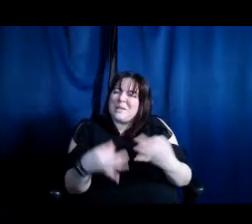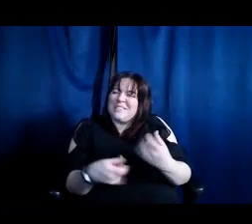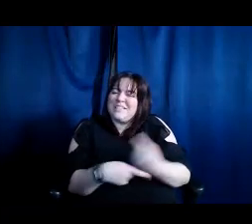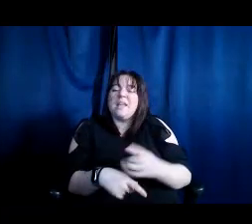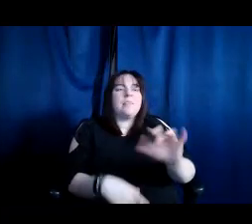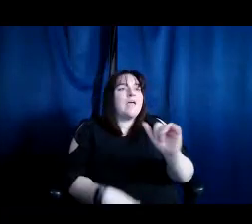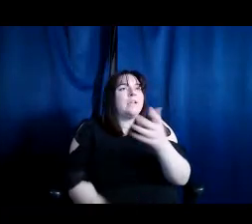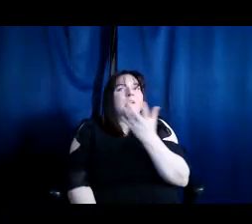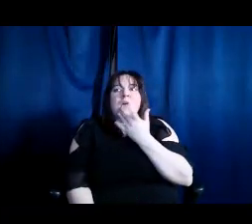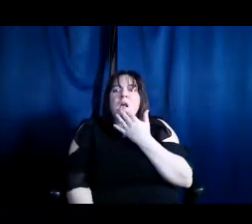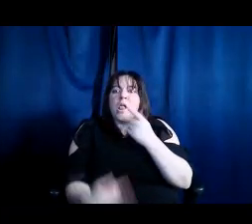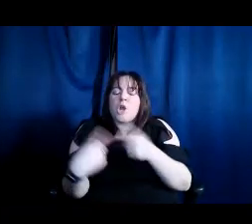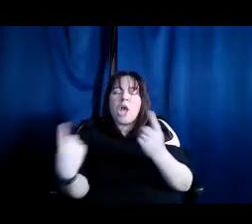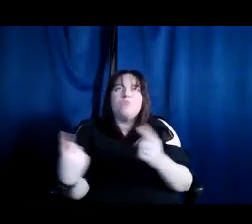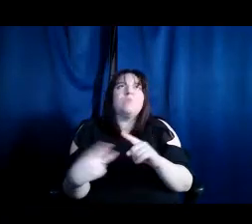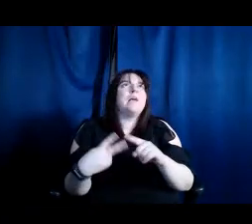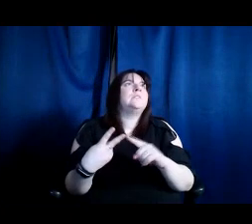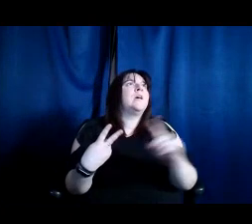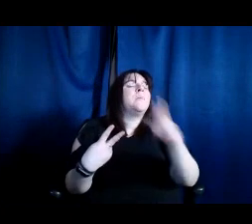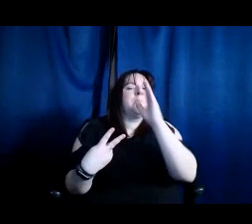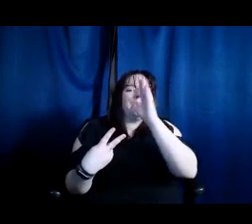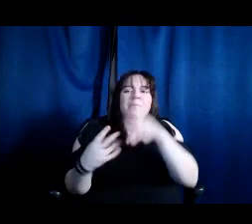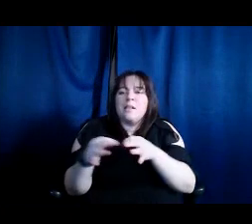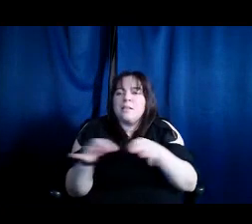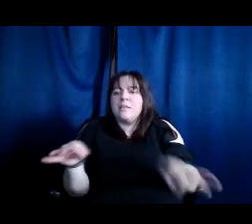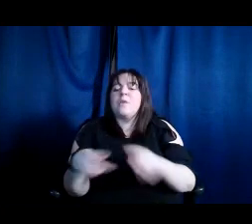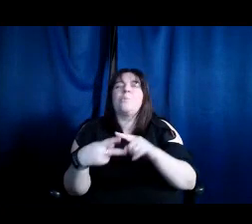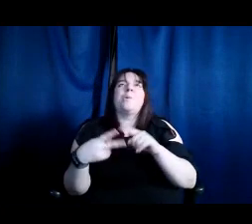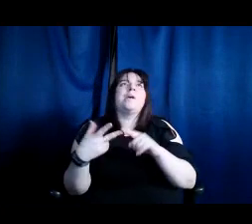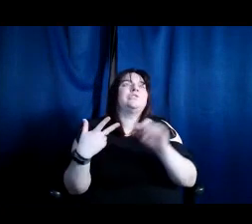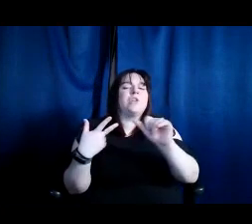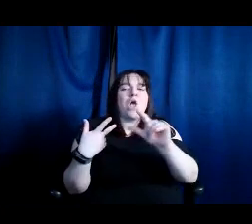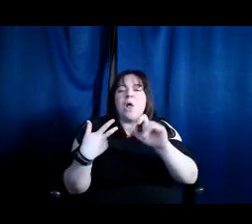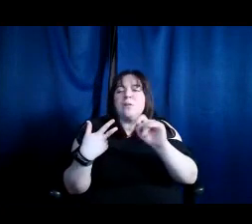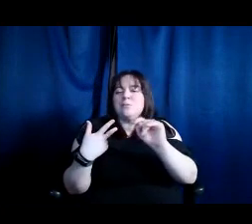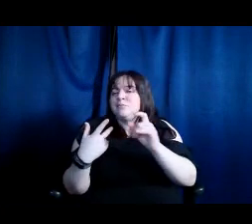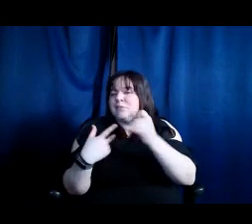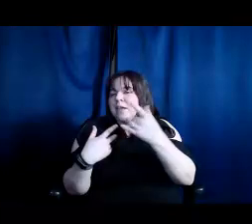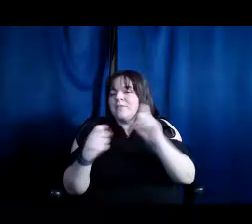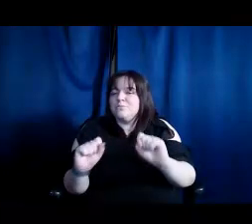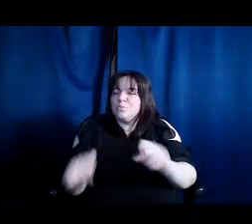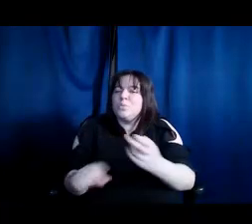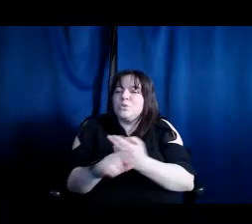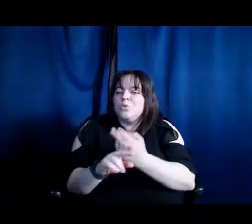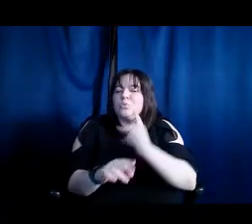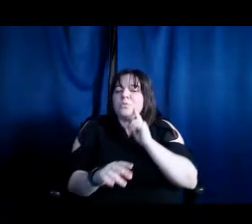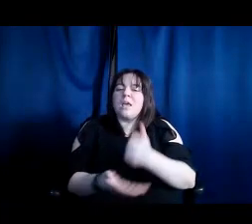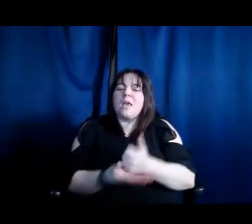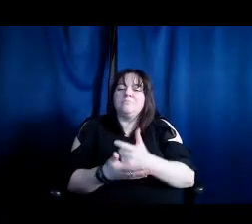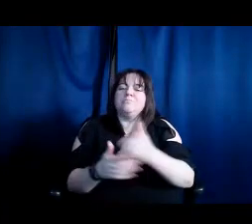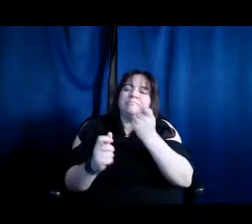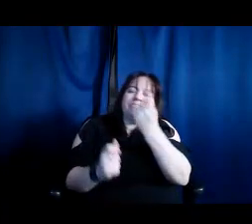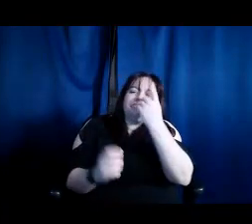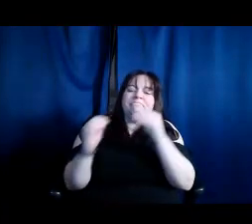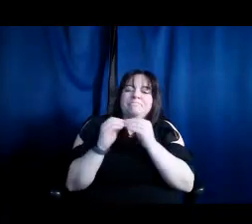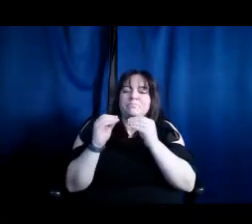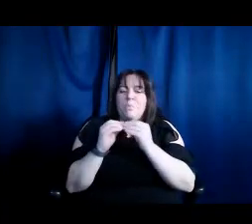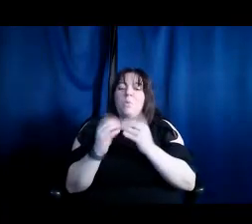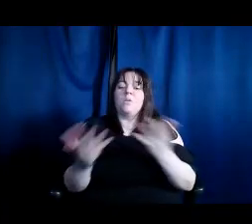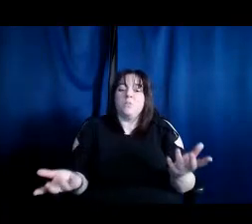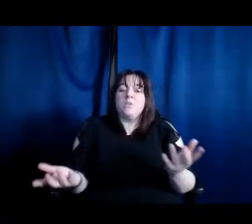contrast, plain language, and using alt text. Also, we included some best practices for